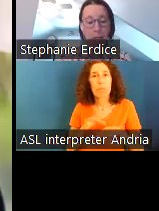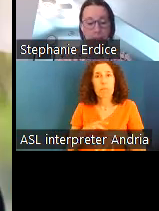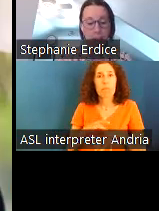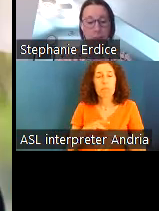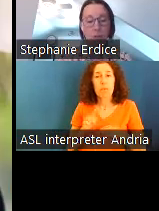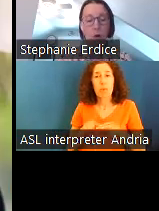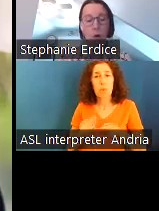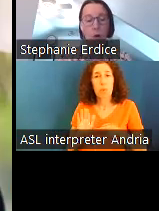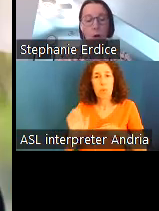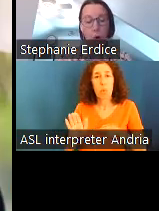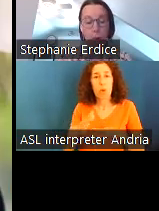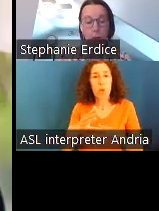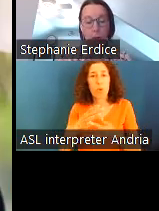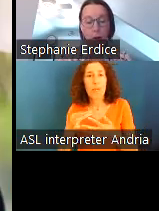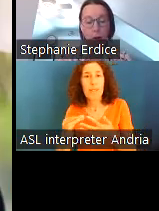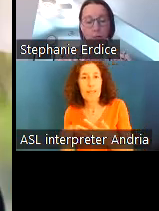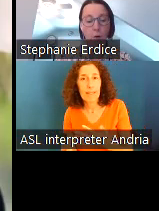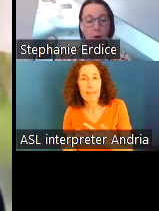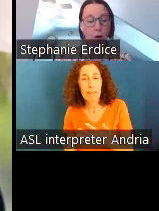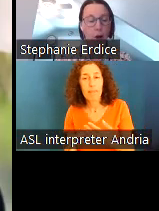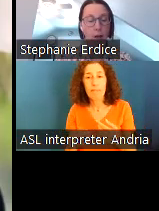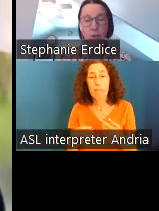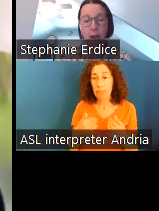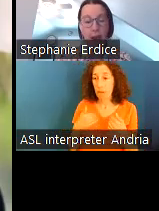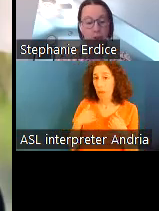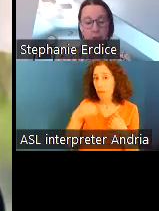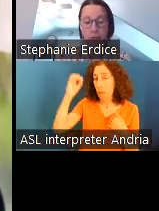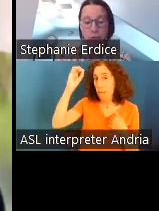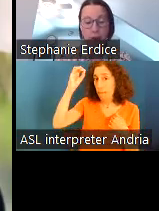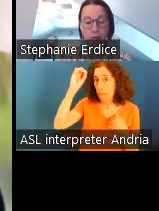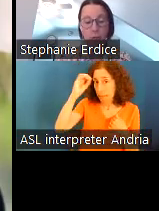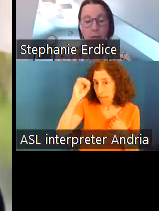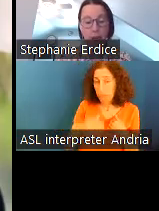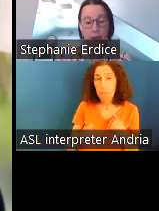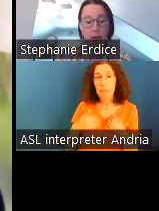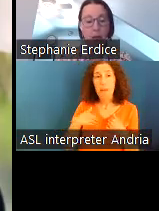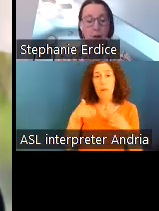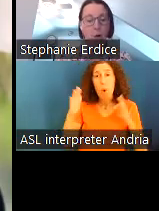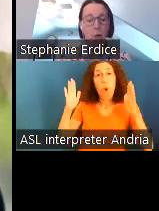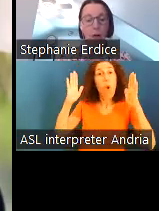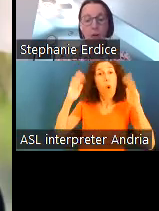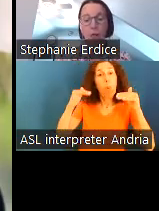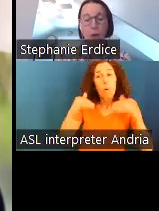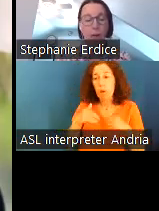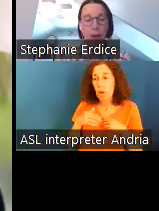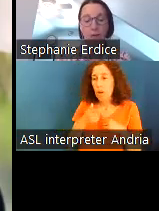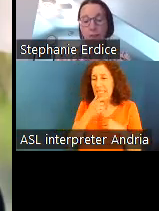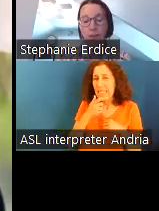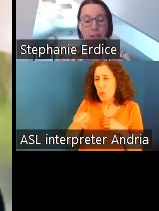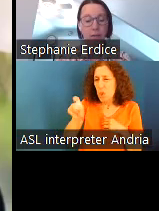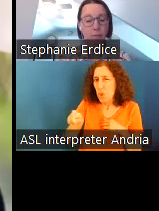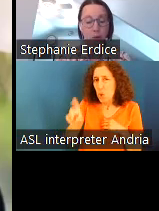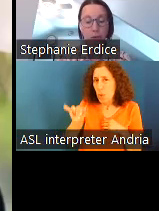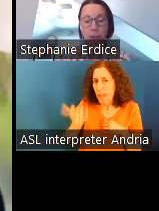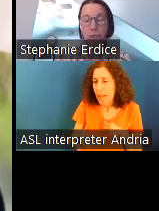having opinions or hoping for a certain action that a survivor will take, or you want them to have